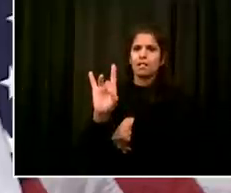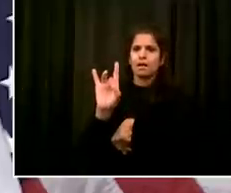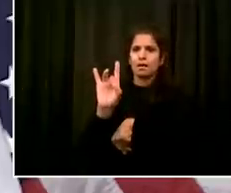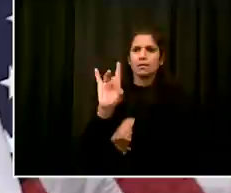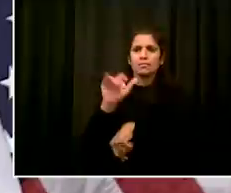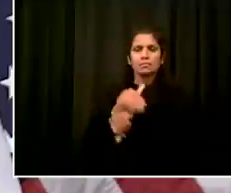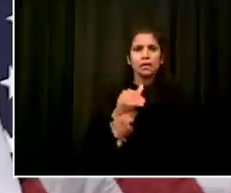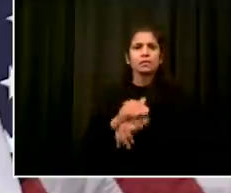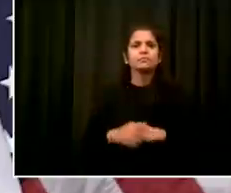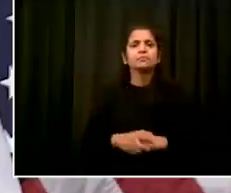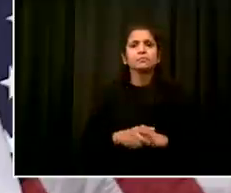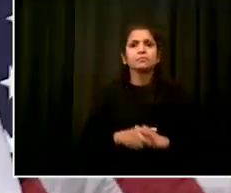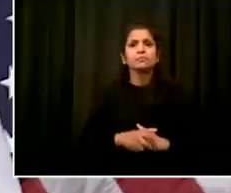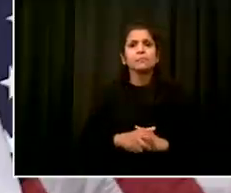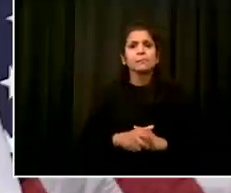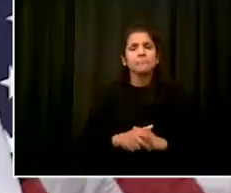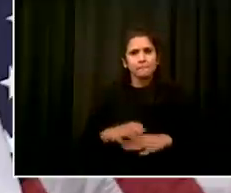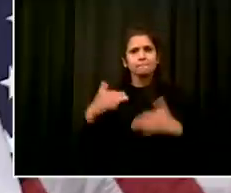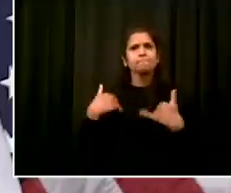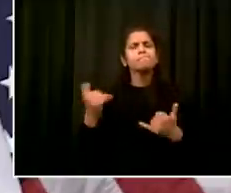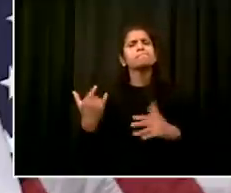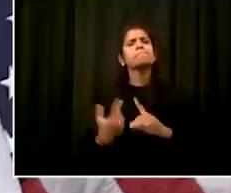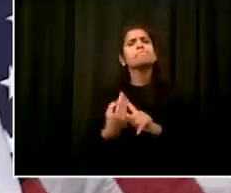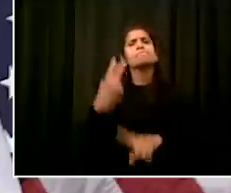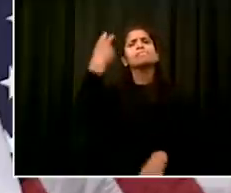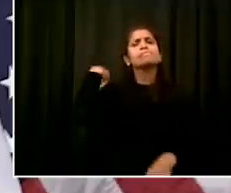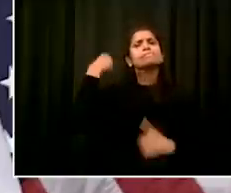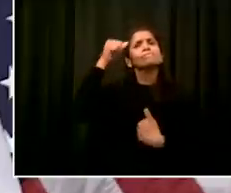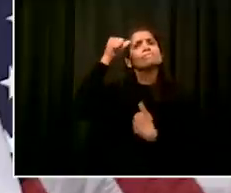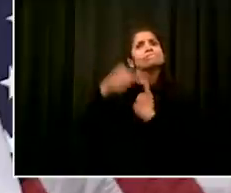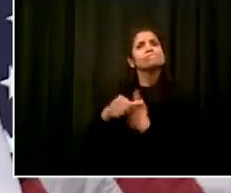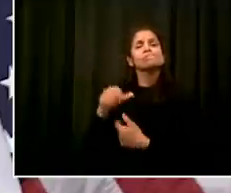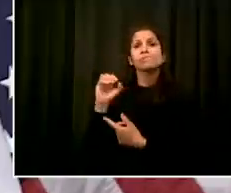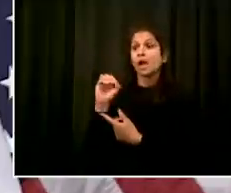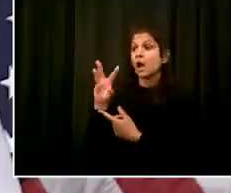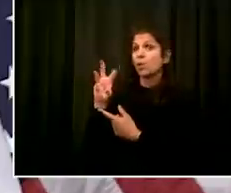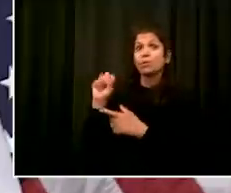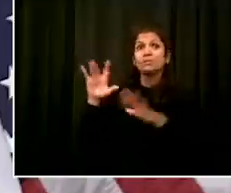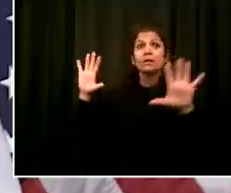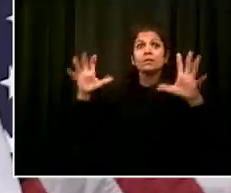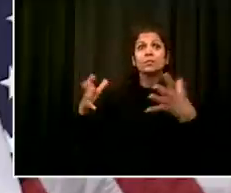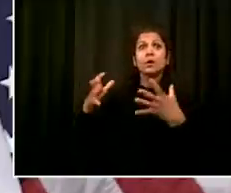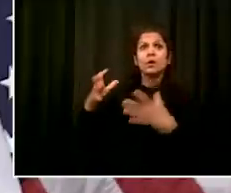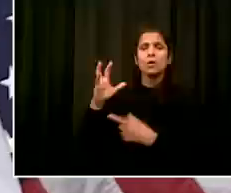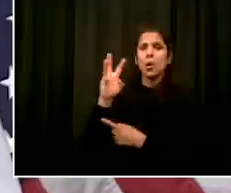which was an incredibly complex moment for the city and a very noble, powerful